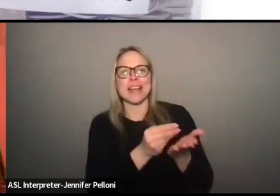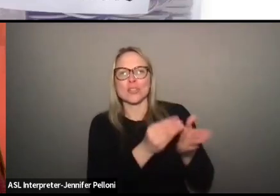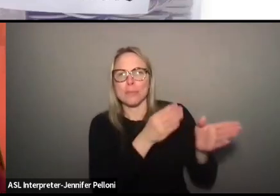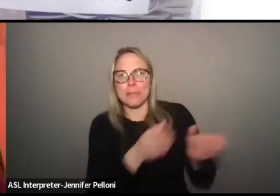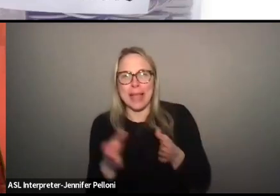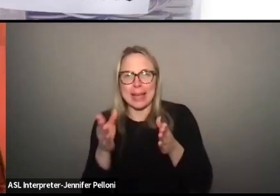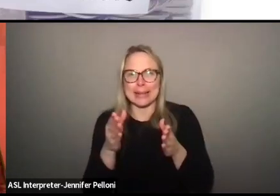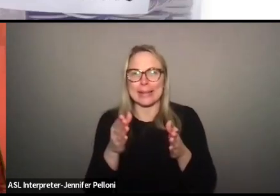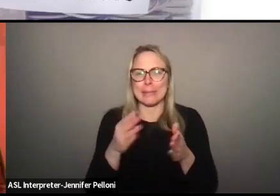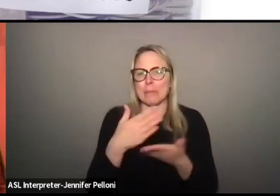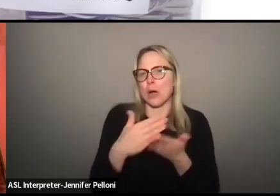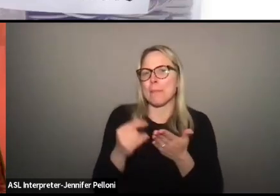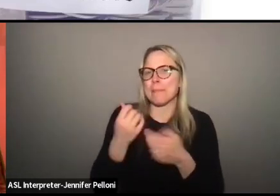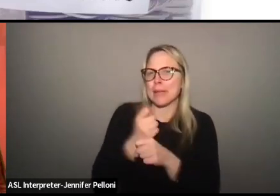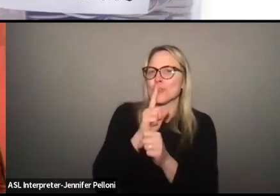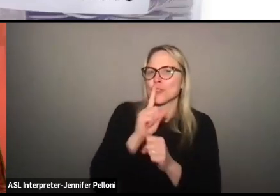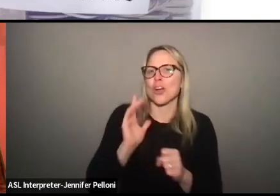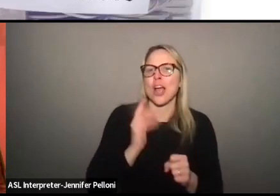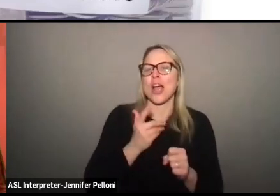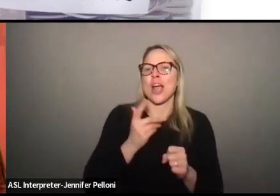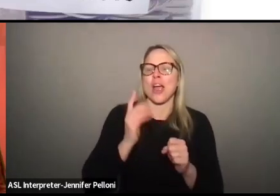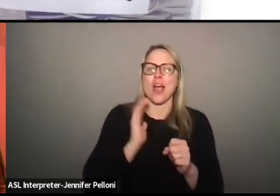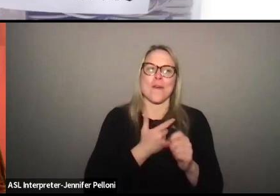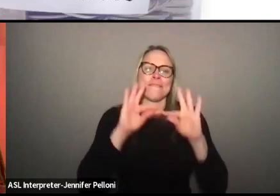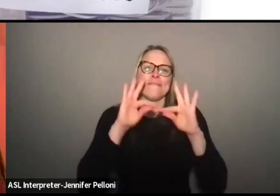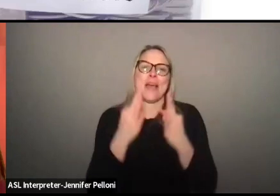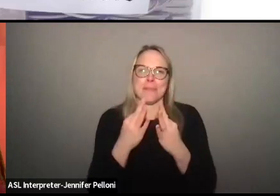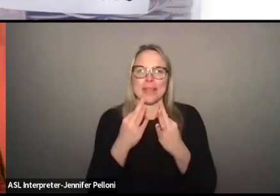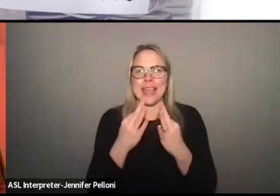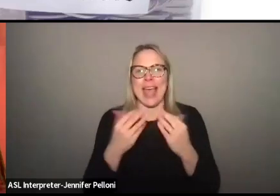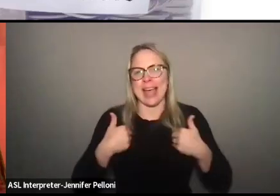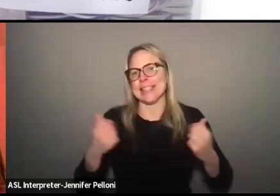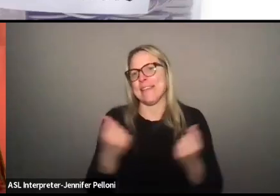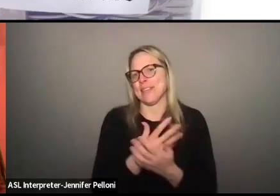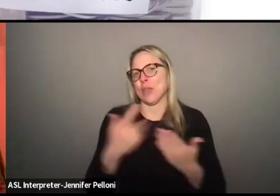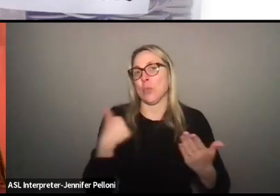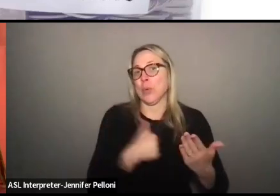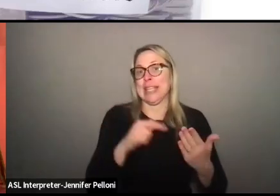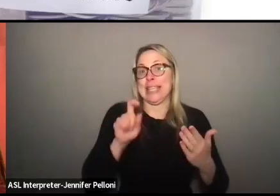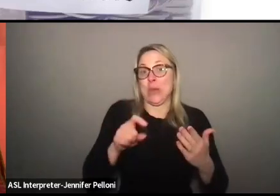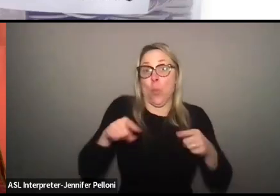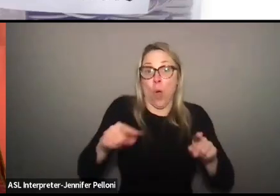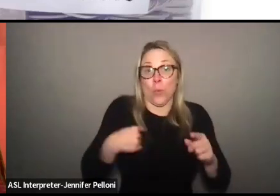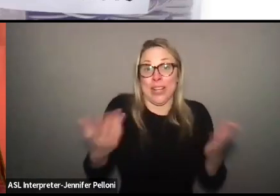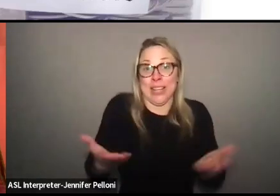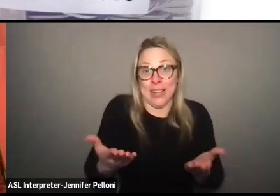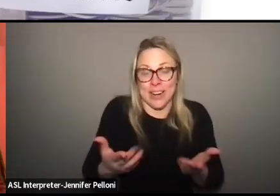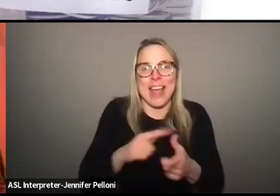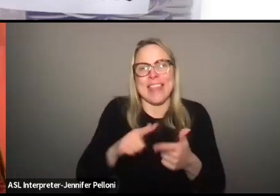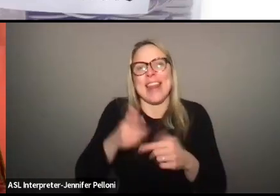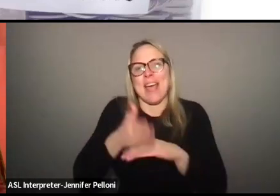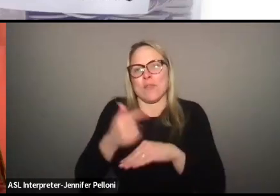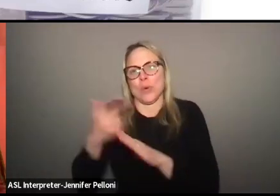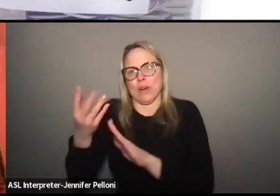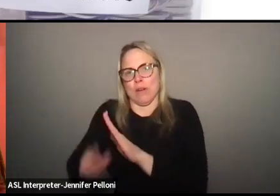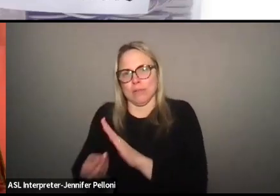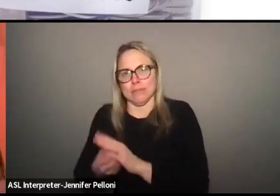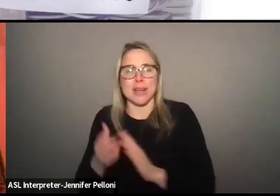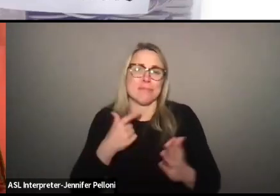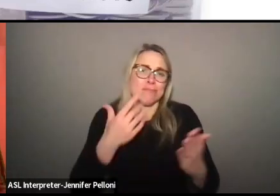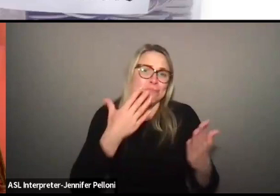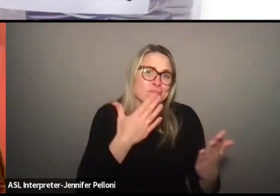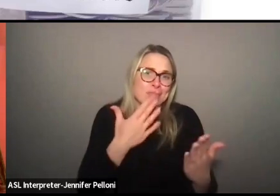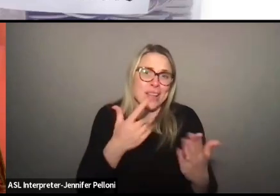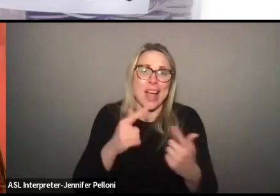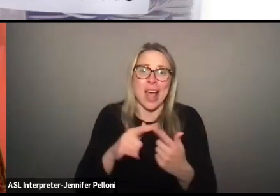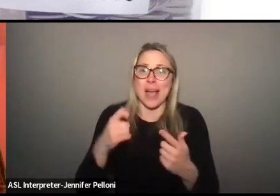family members have everything that they need while we're here and after we're gone. I'm so grateful that I get to be